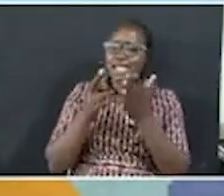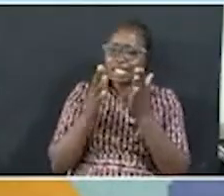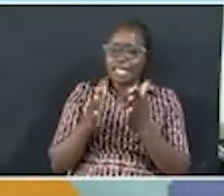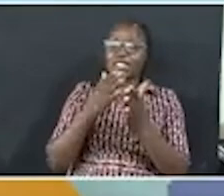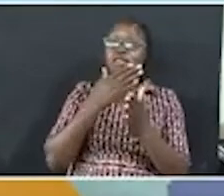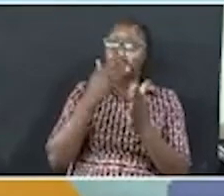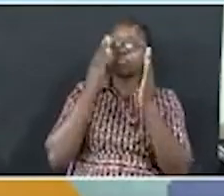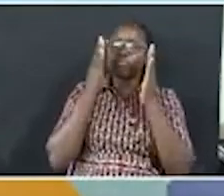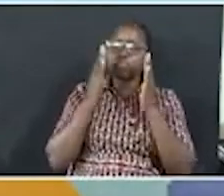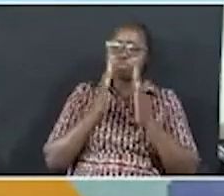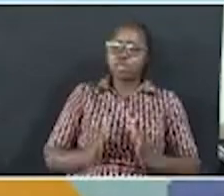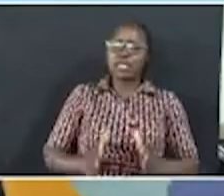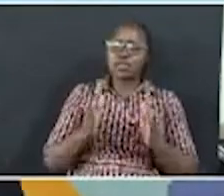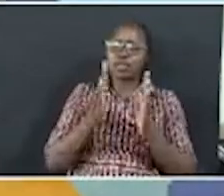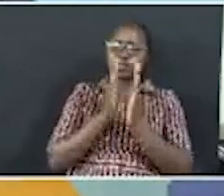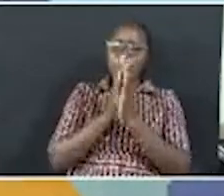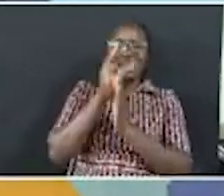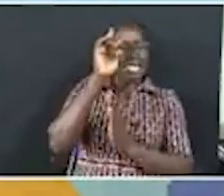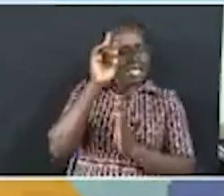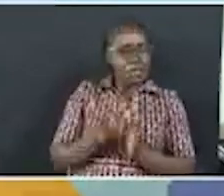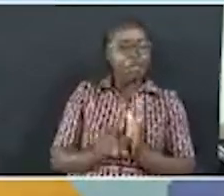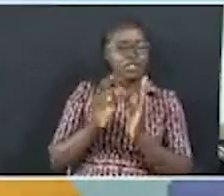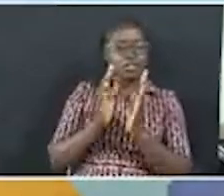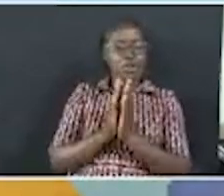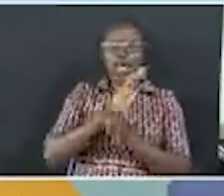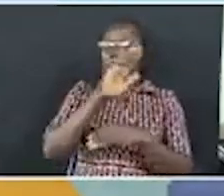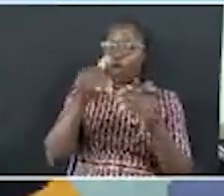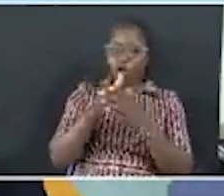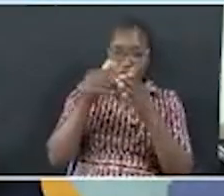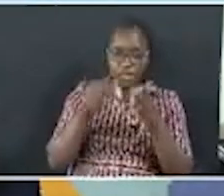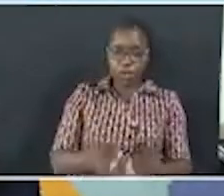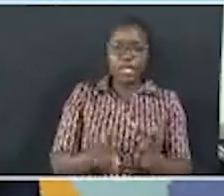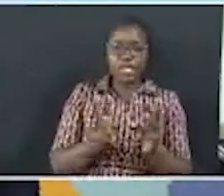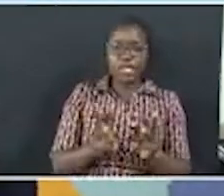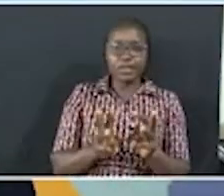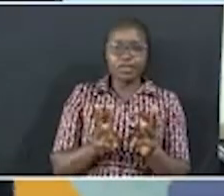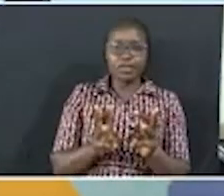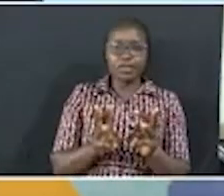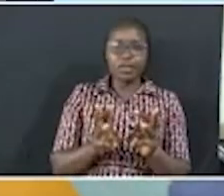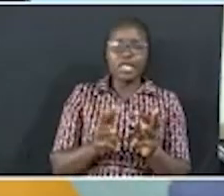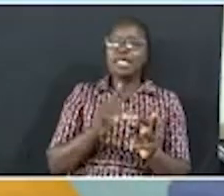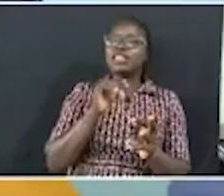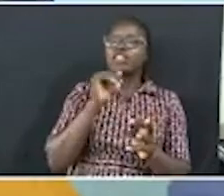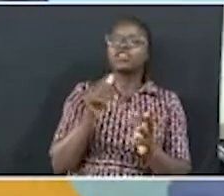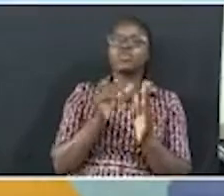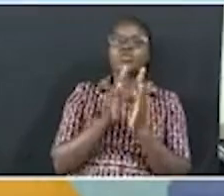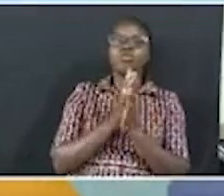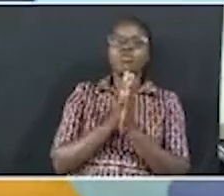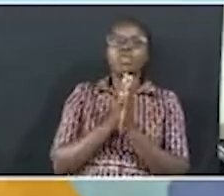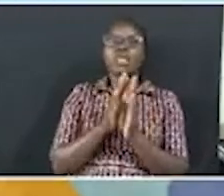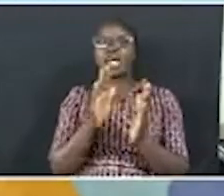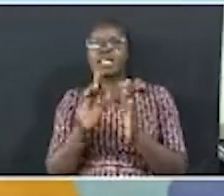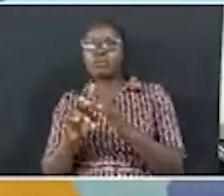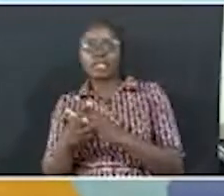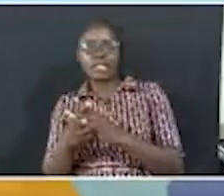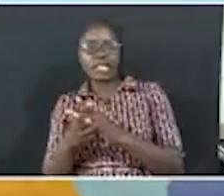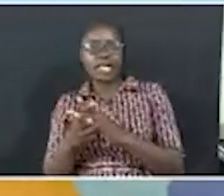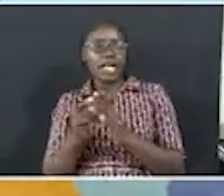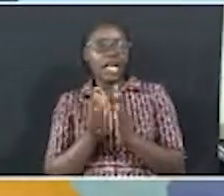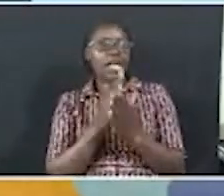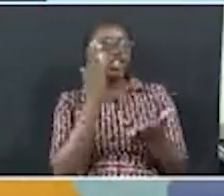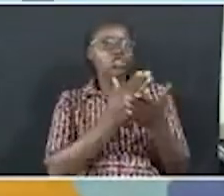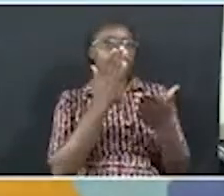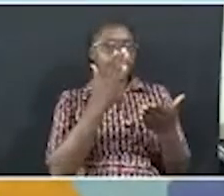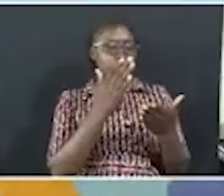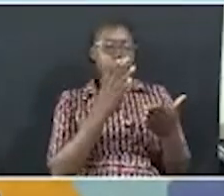person prays, they must pray all the way. They don't pray at the beginning and